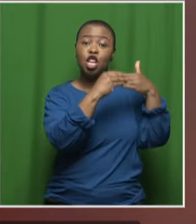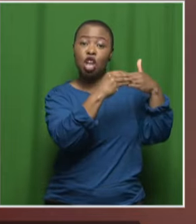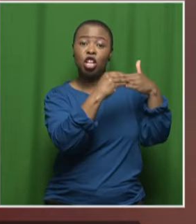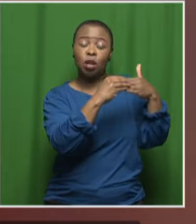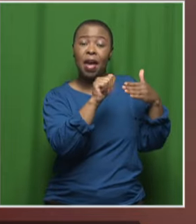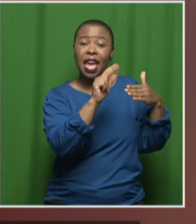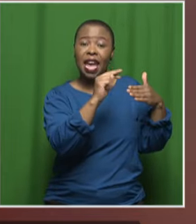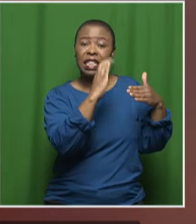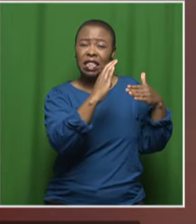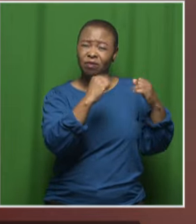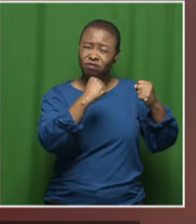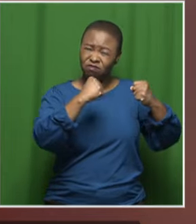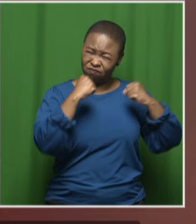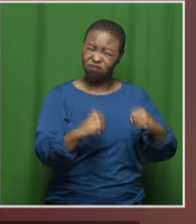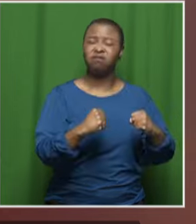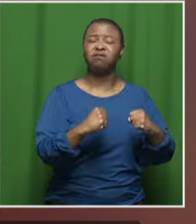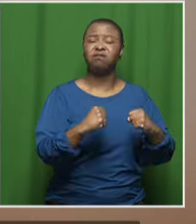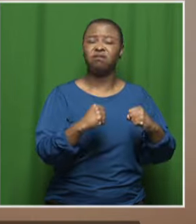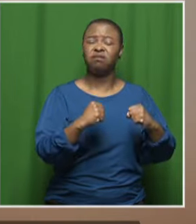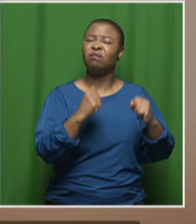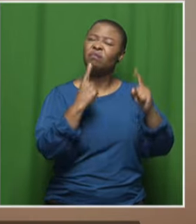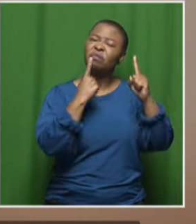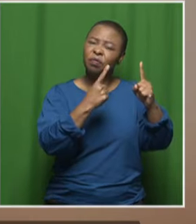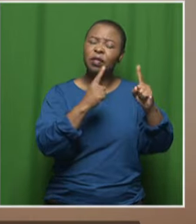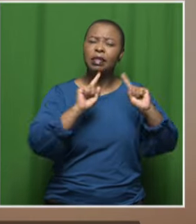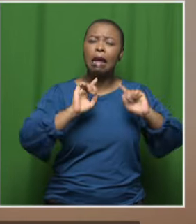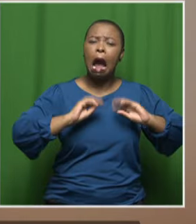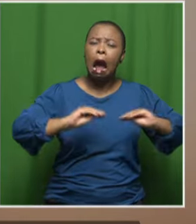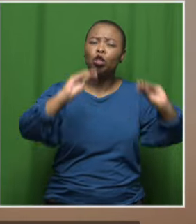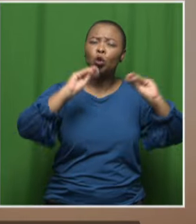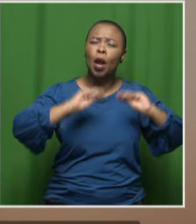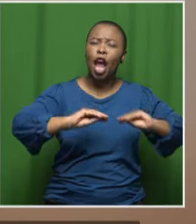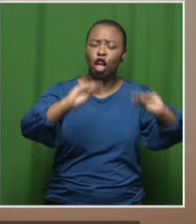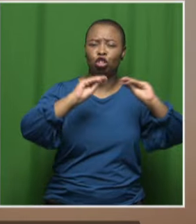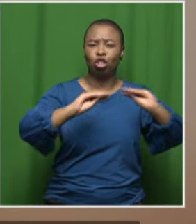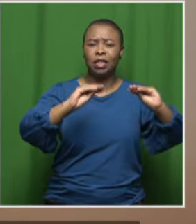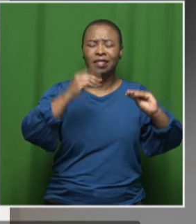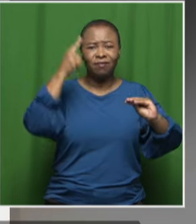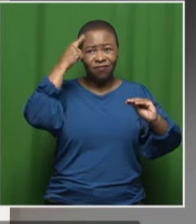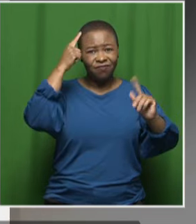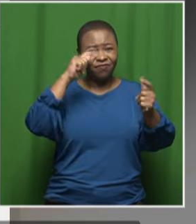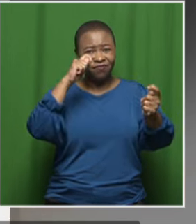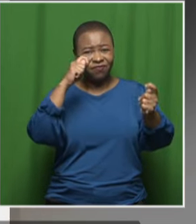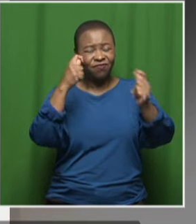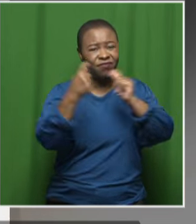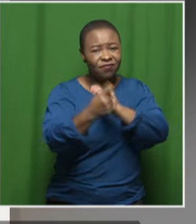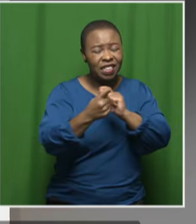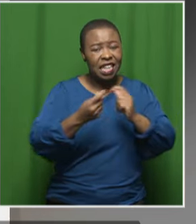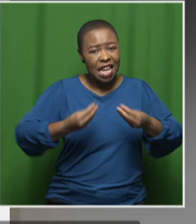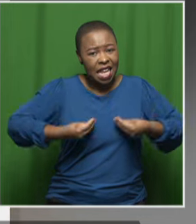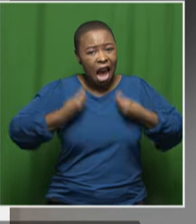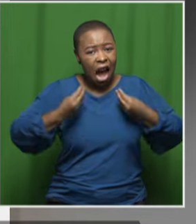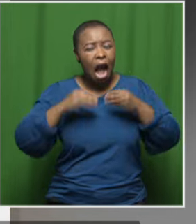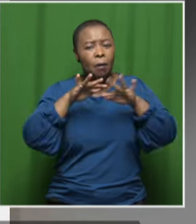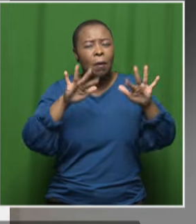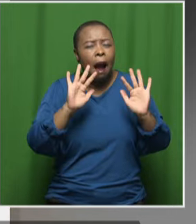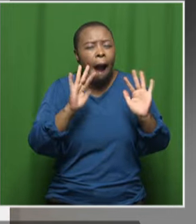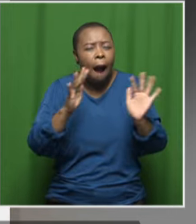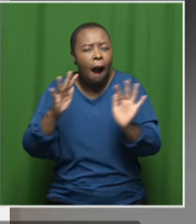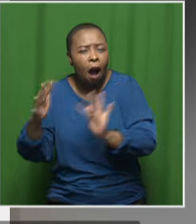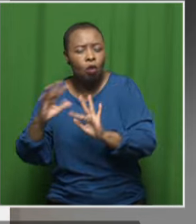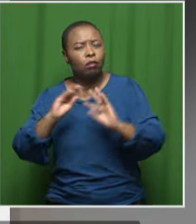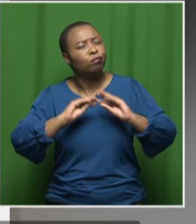so solid in its education, in its conscientization of young people. And what I admire